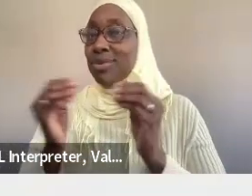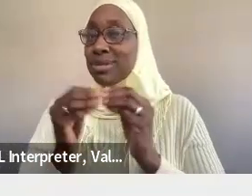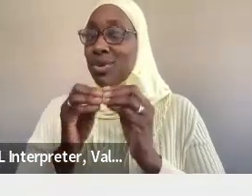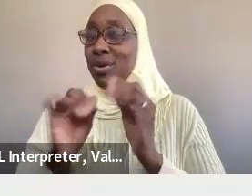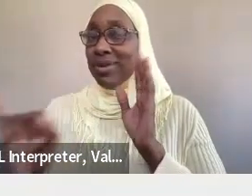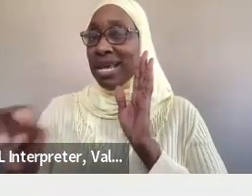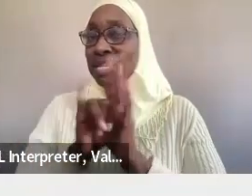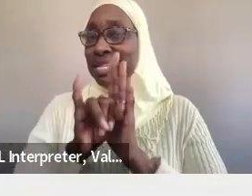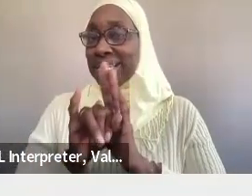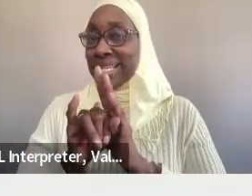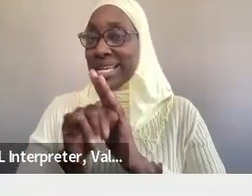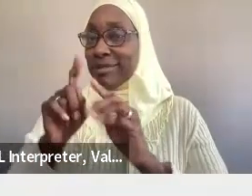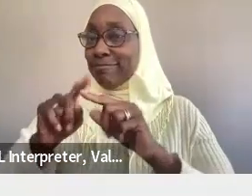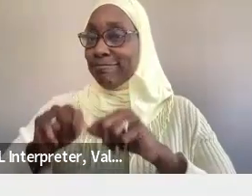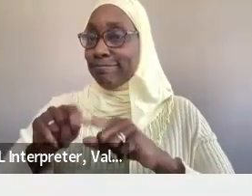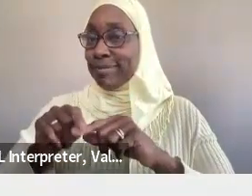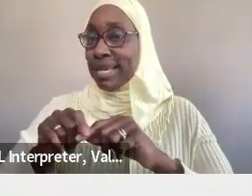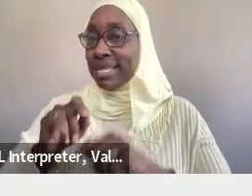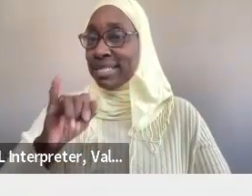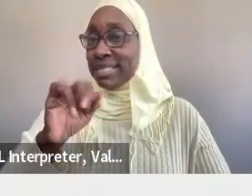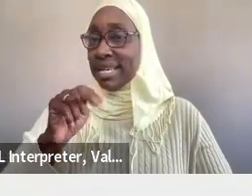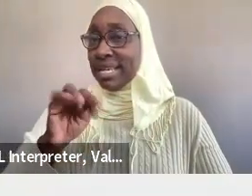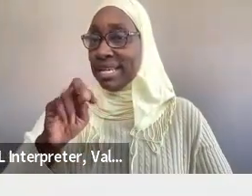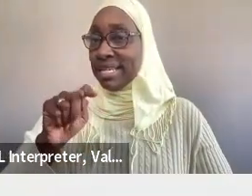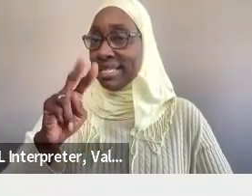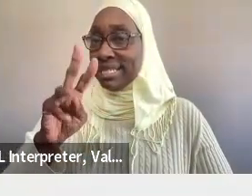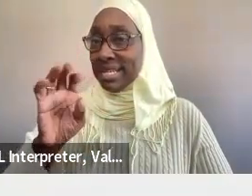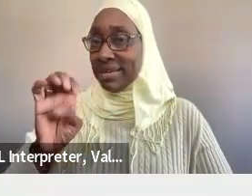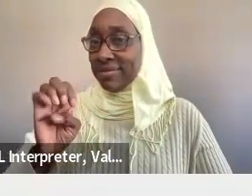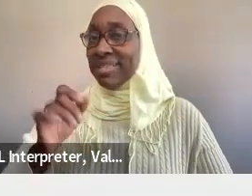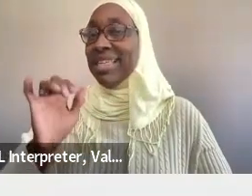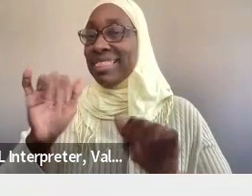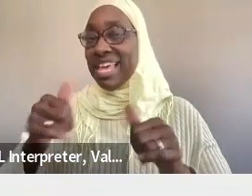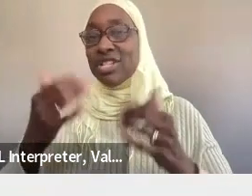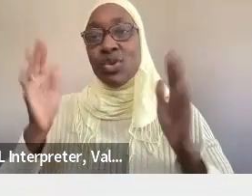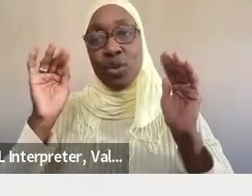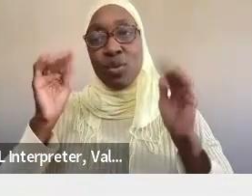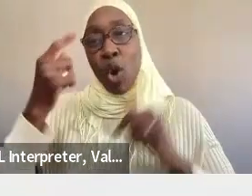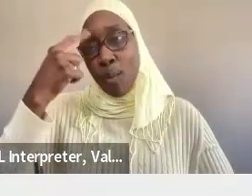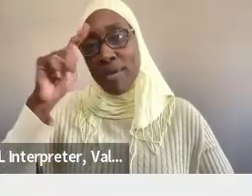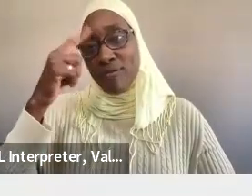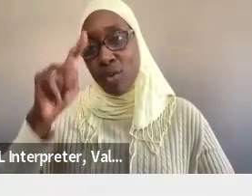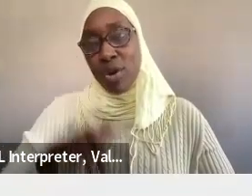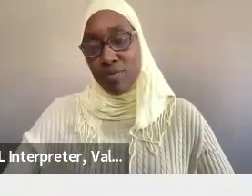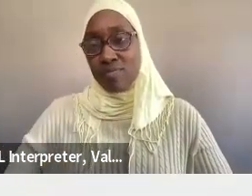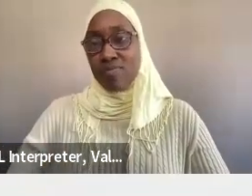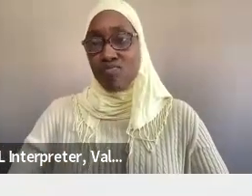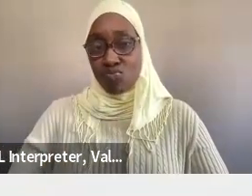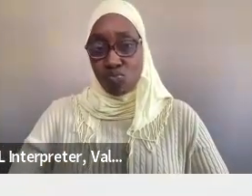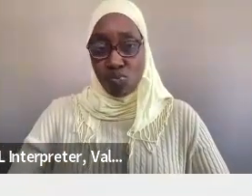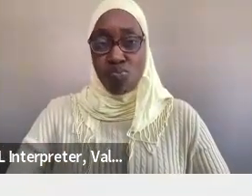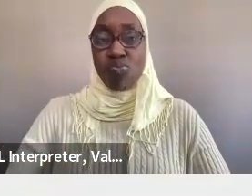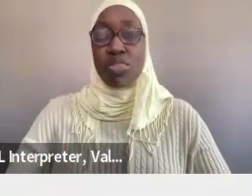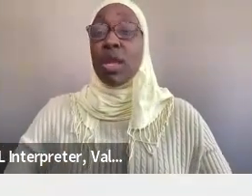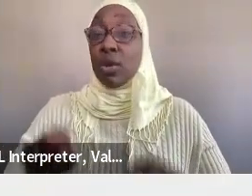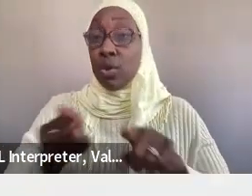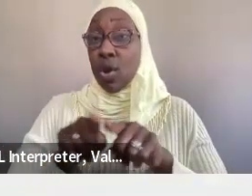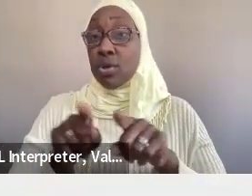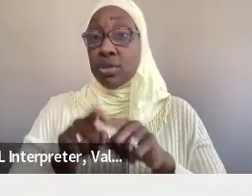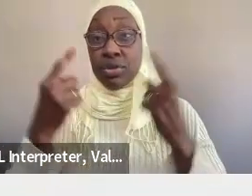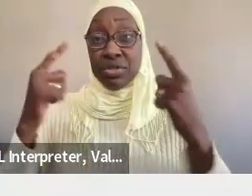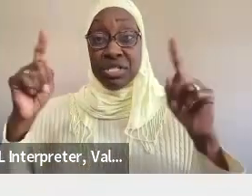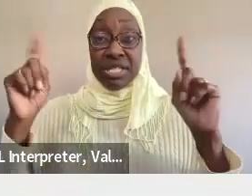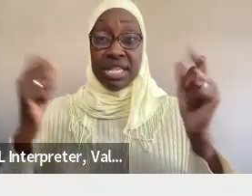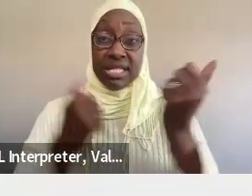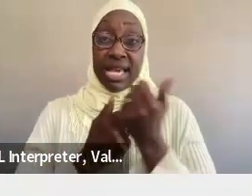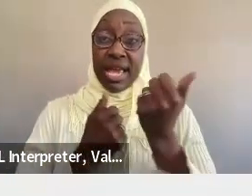is what we were hoping. And we've also successfully advocated for